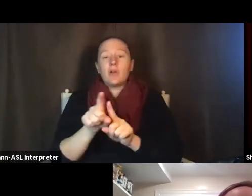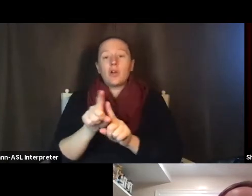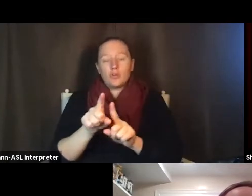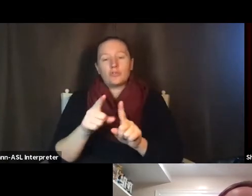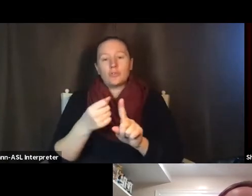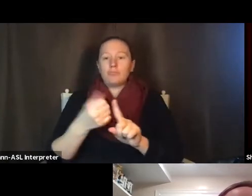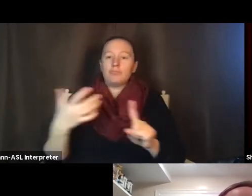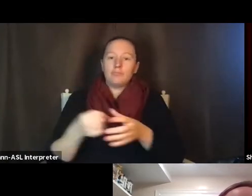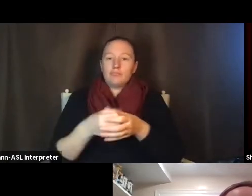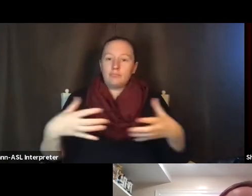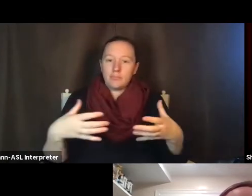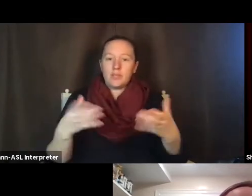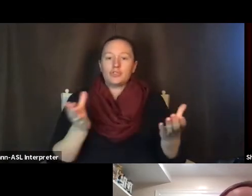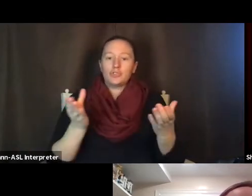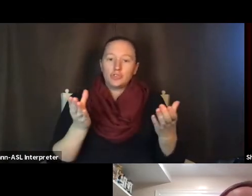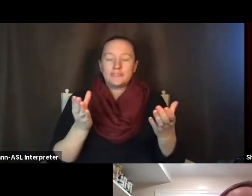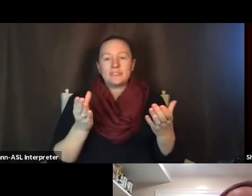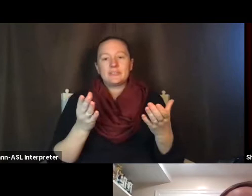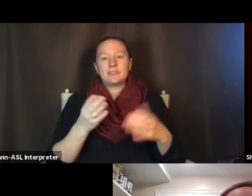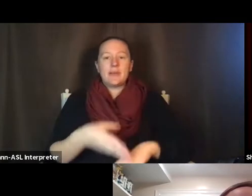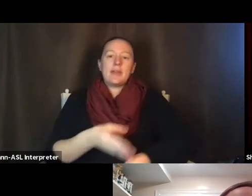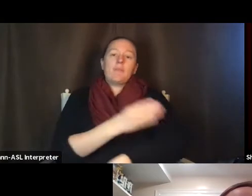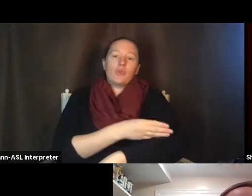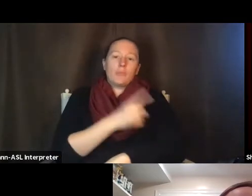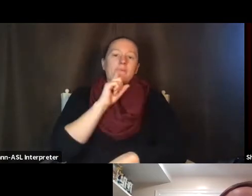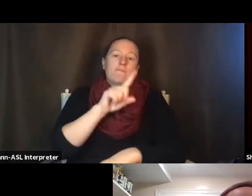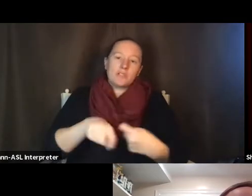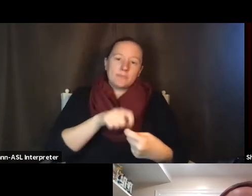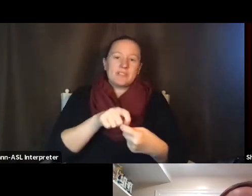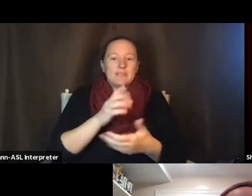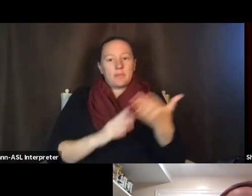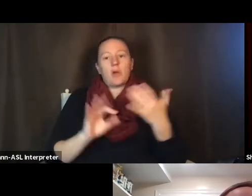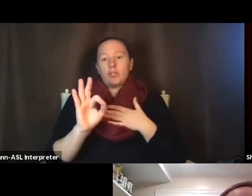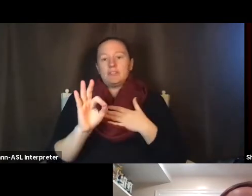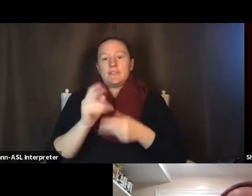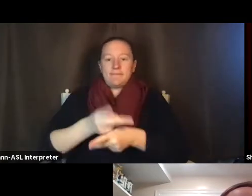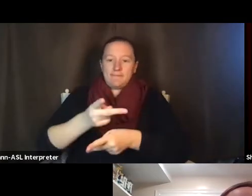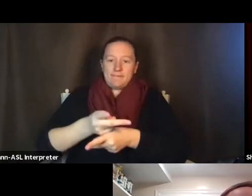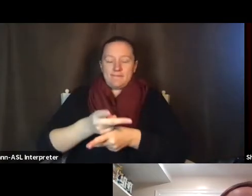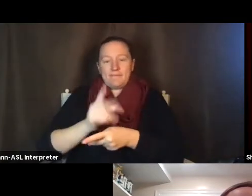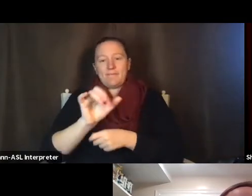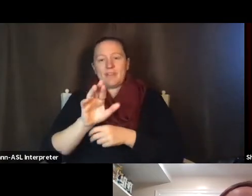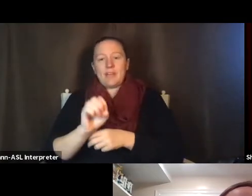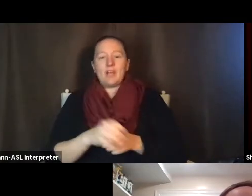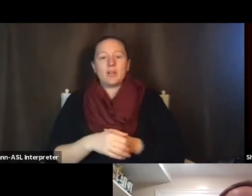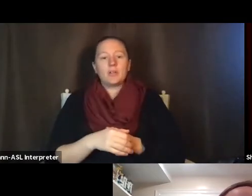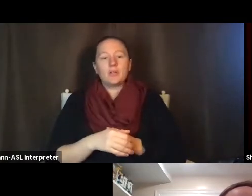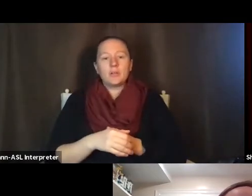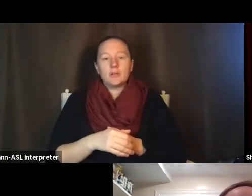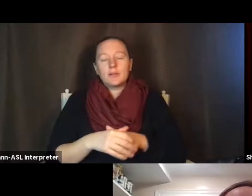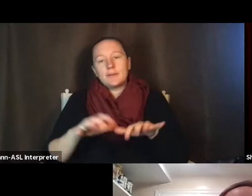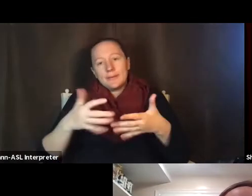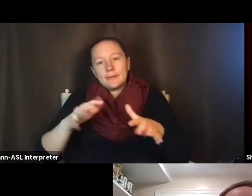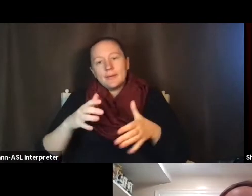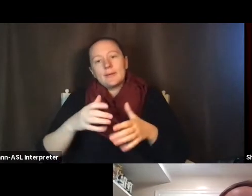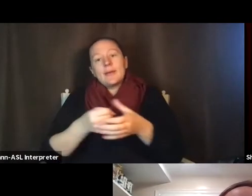of services and improvements in specific components of care. To some extent, the expansion